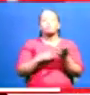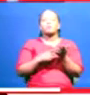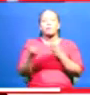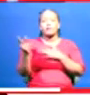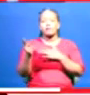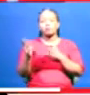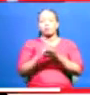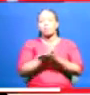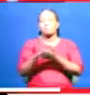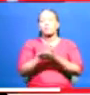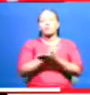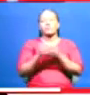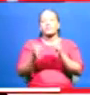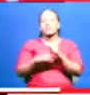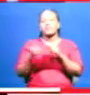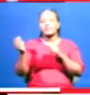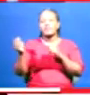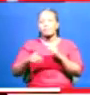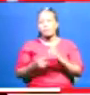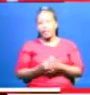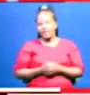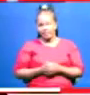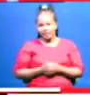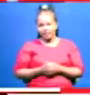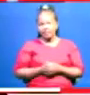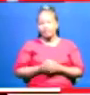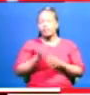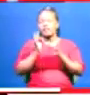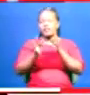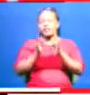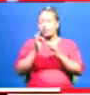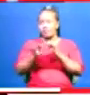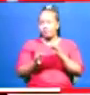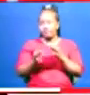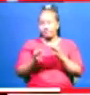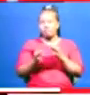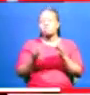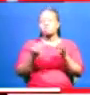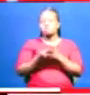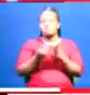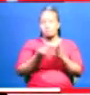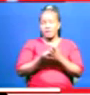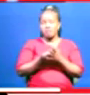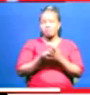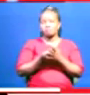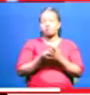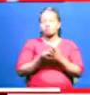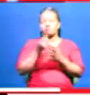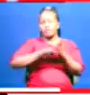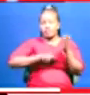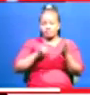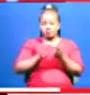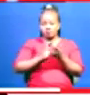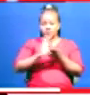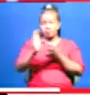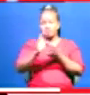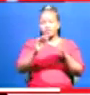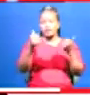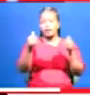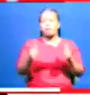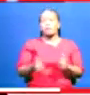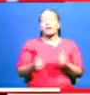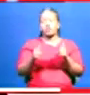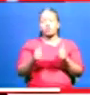6 months. If, for whatever reason, a refund is not made by the Kenya Revenue Authority within this